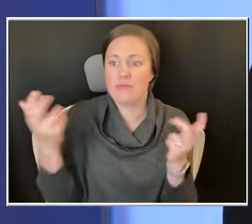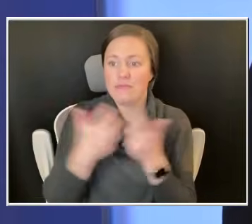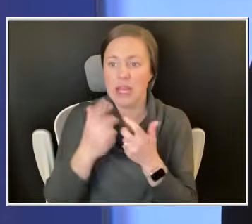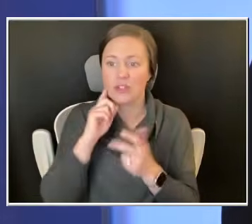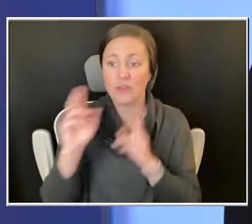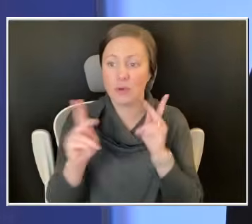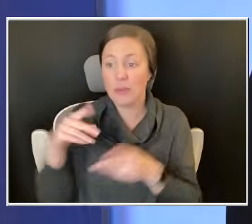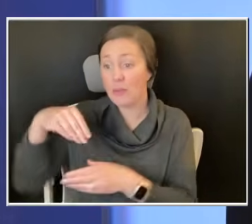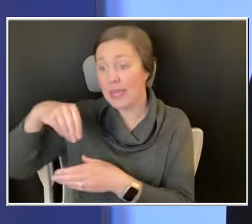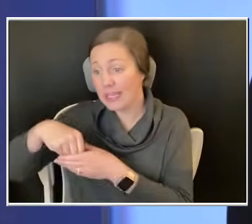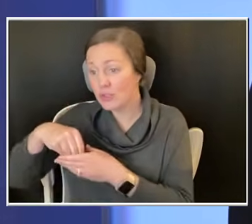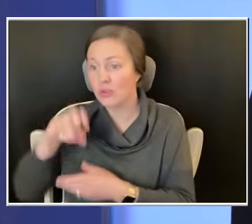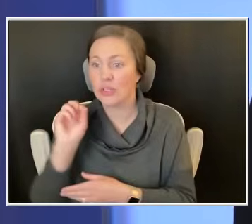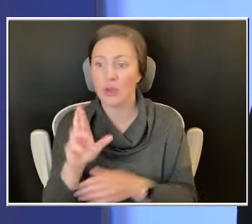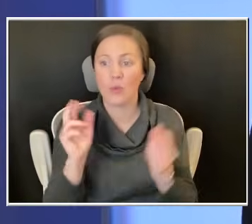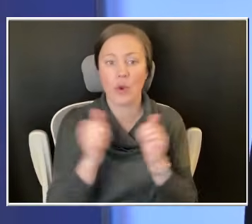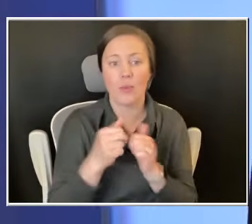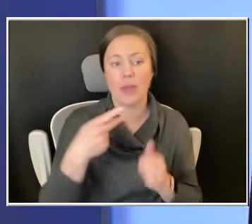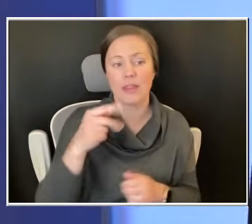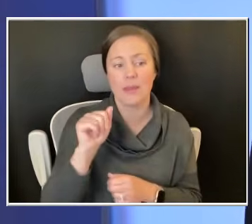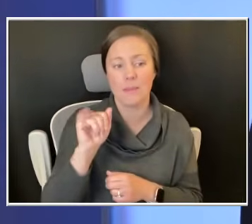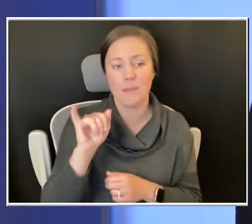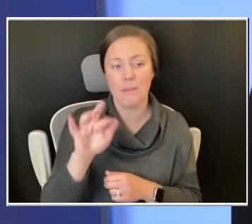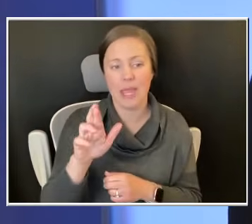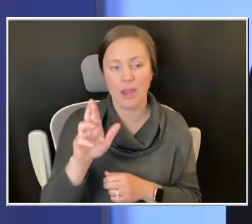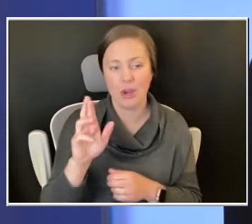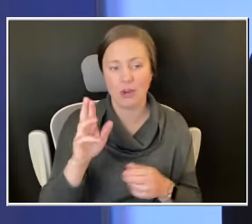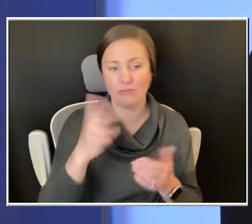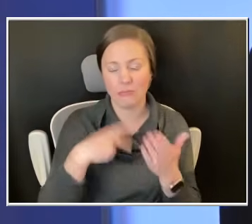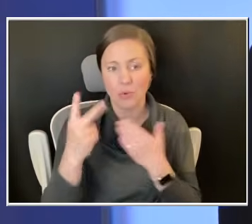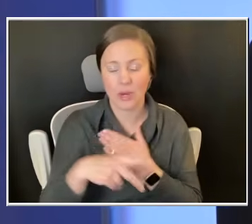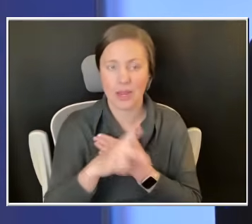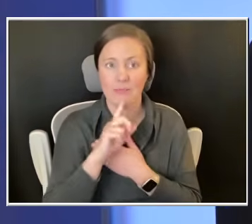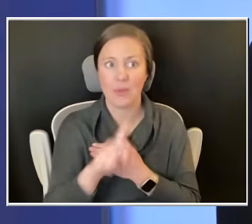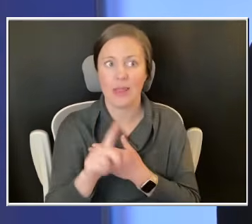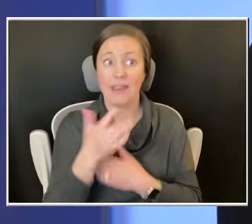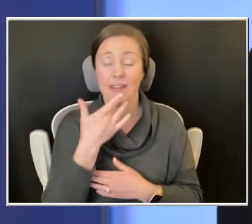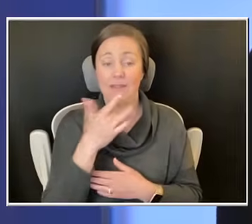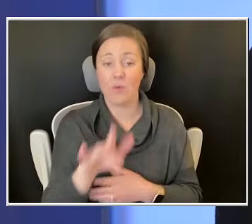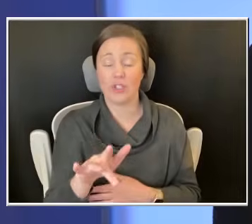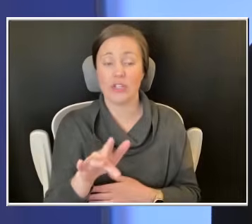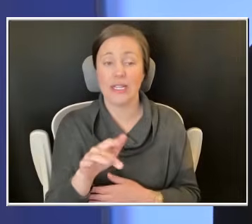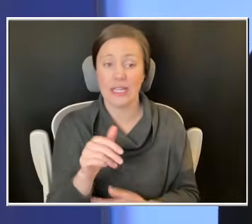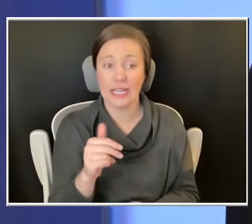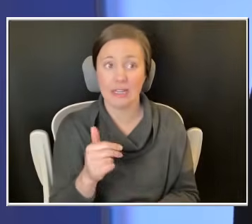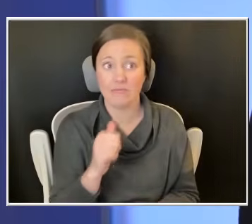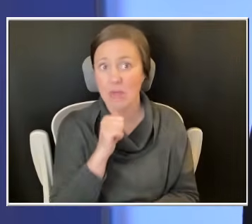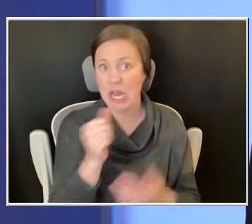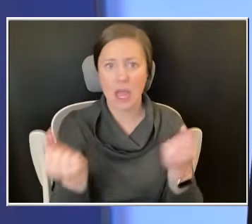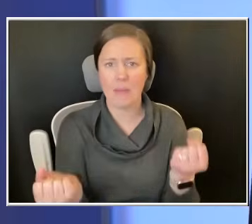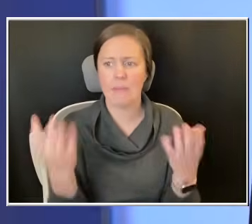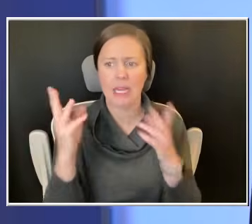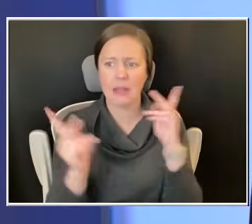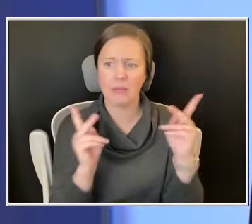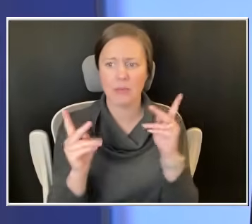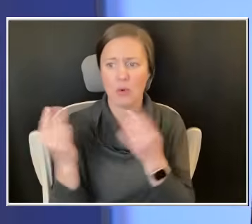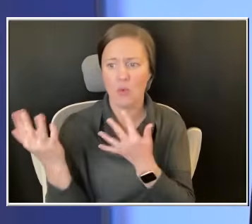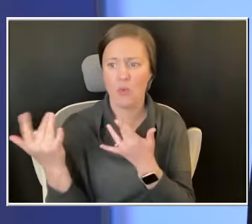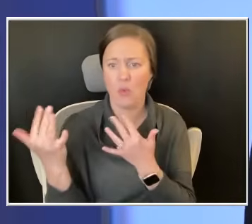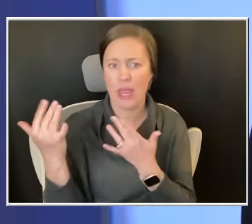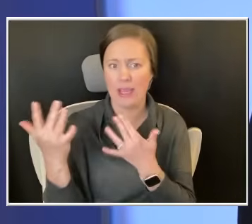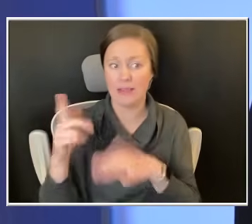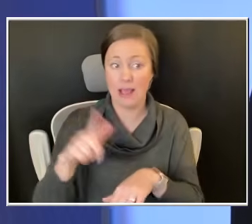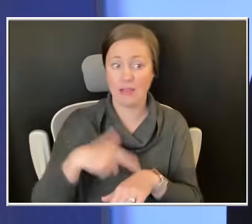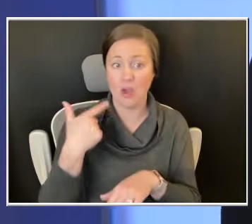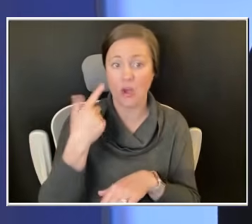or with the paired program. Fortunately, not many people wait that long in the